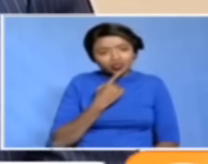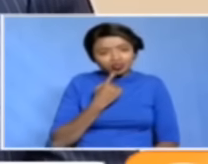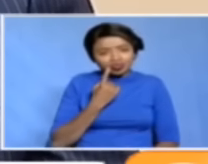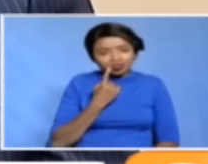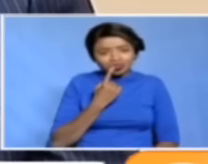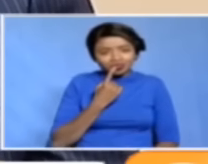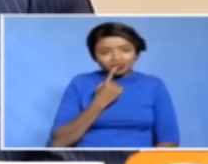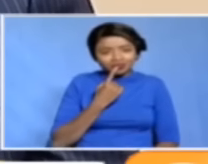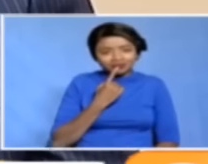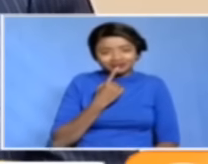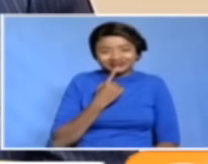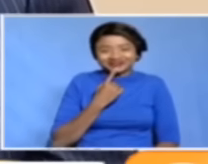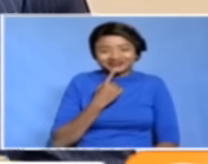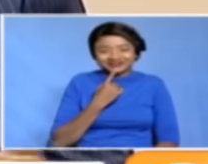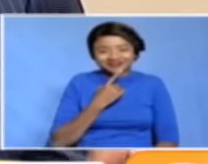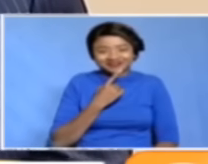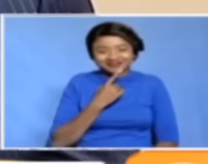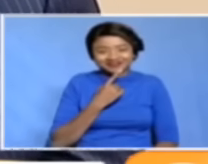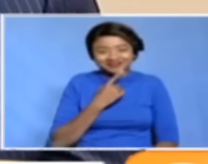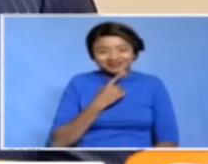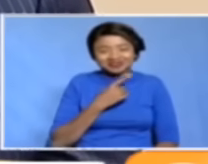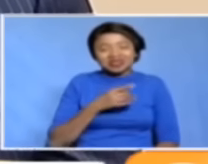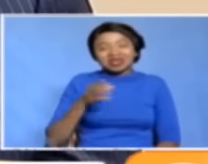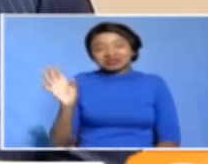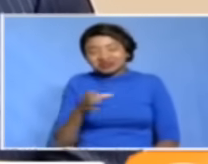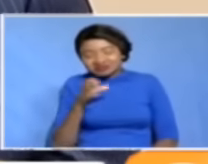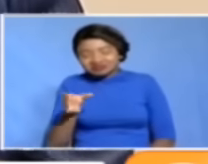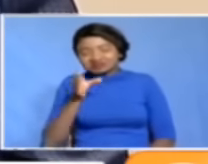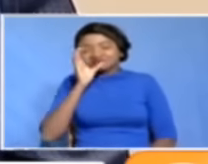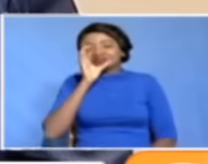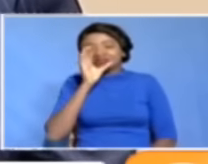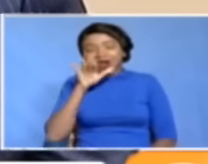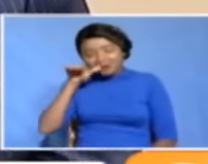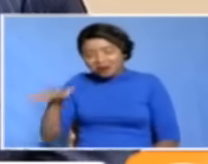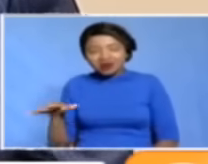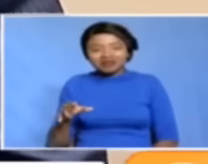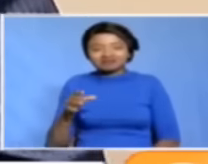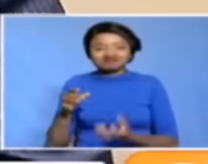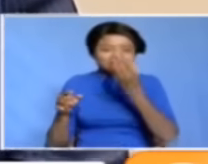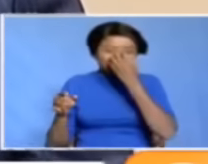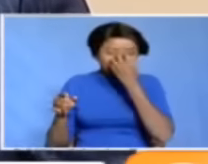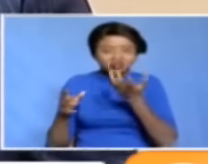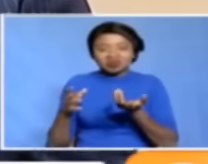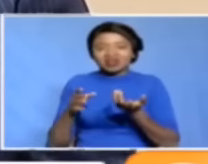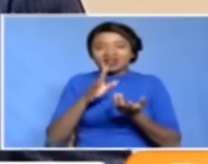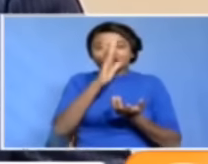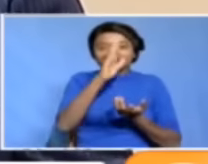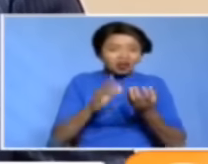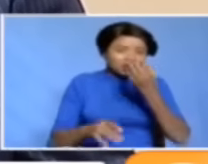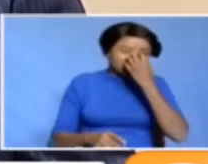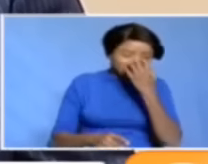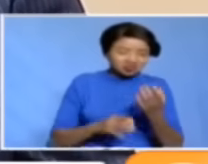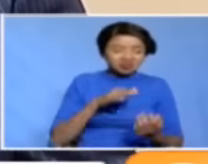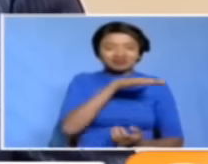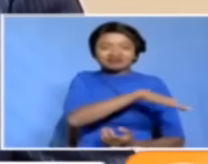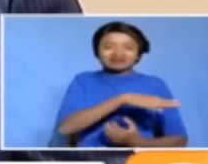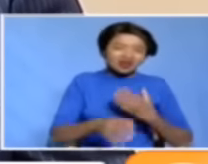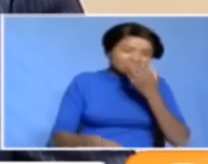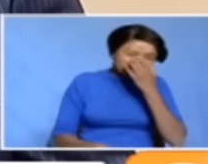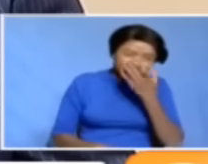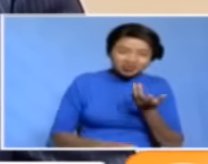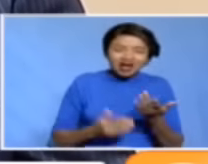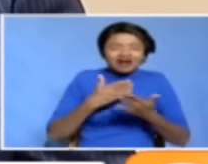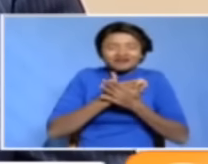who drink in the morning William Ruto, lunchtime William Ruto. They have no life outside William Ruto. So anything that is said,